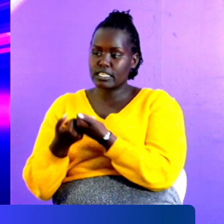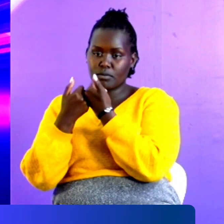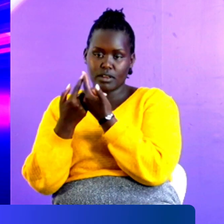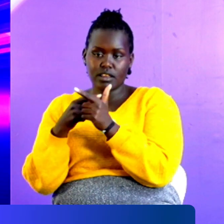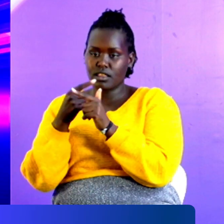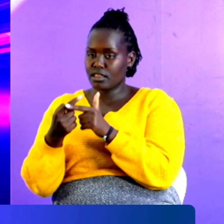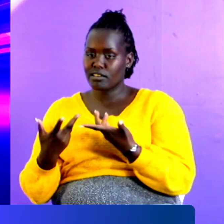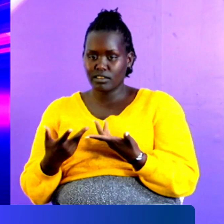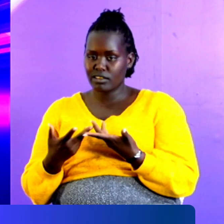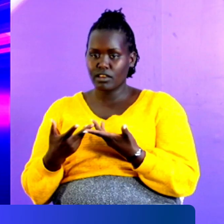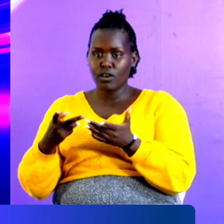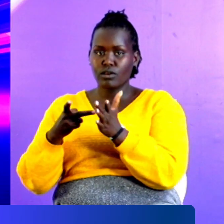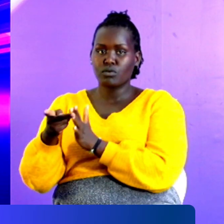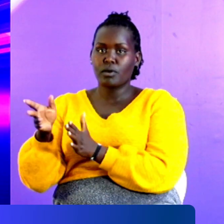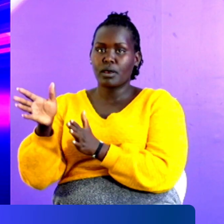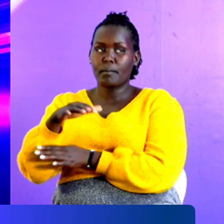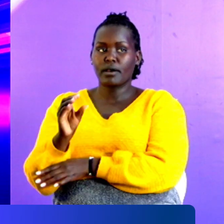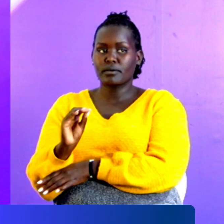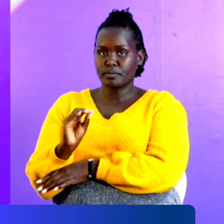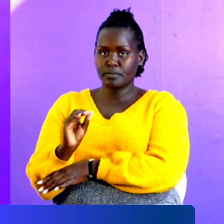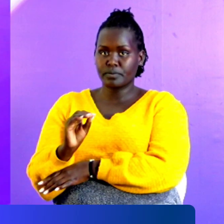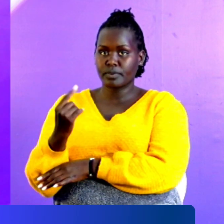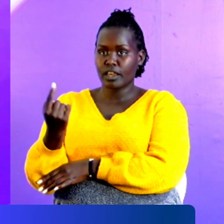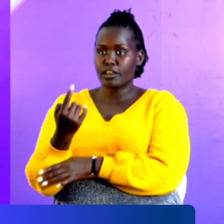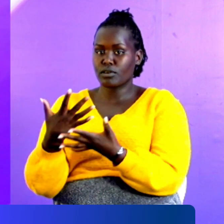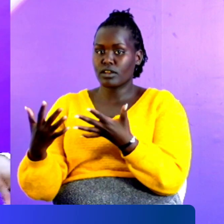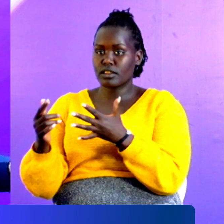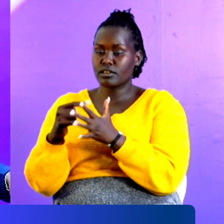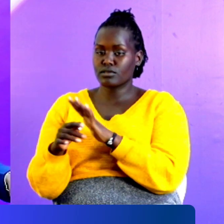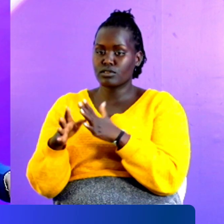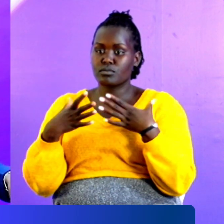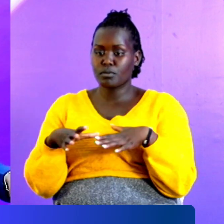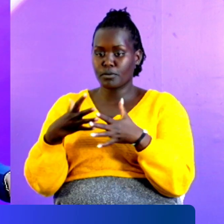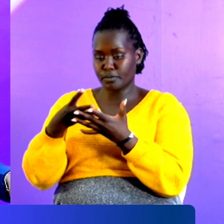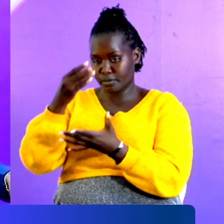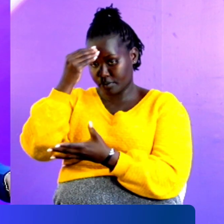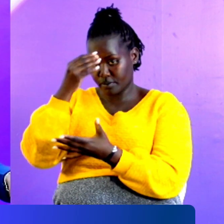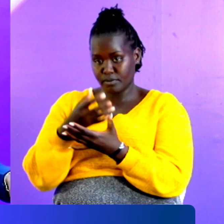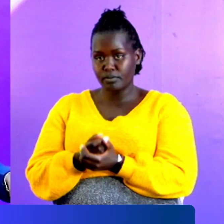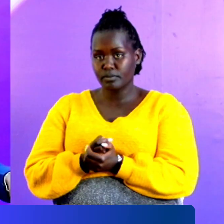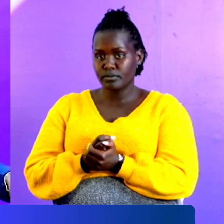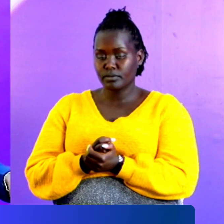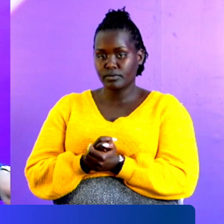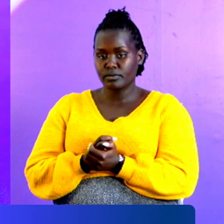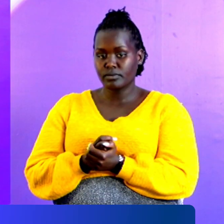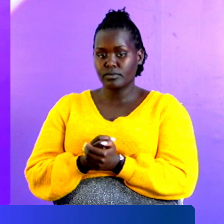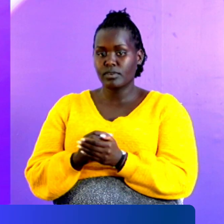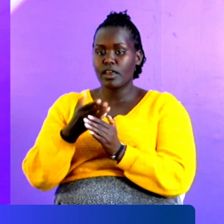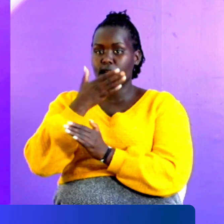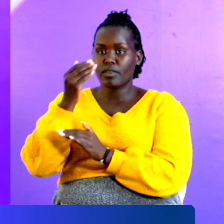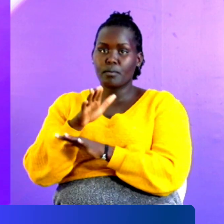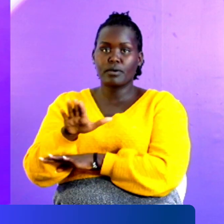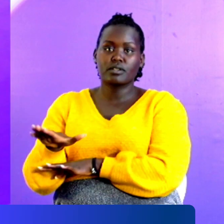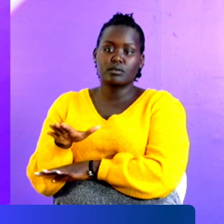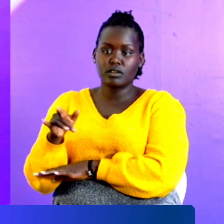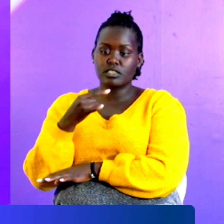no need to refund There's that no money. need to refund that money. Yeah. The only thing should be that people have learned. Yeah. Right? Yeah. The best place. I